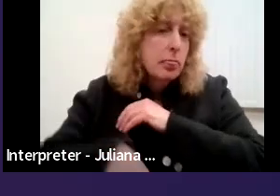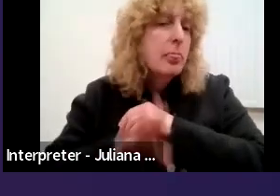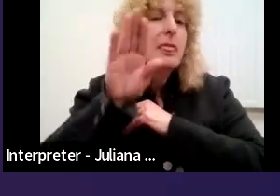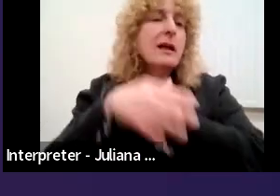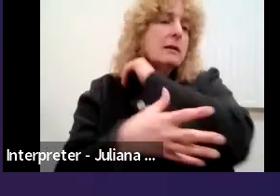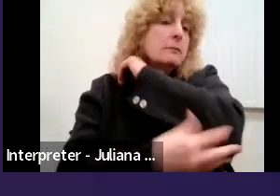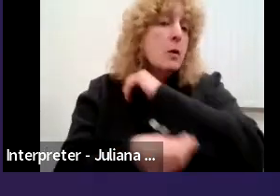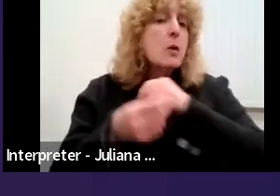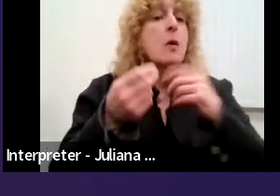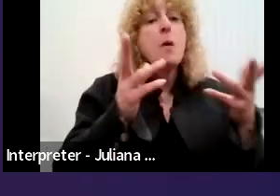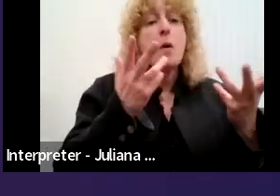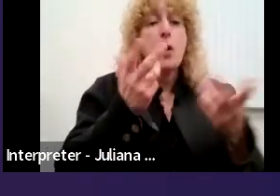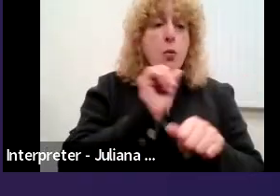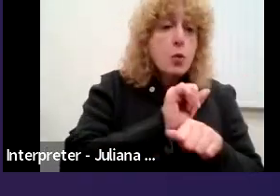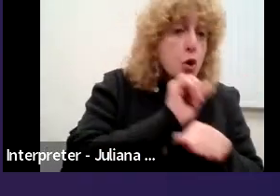people in the kitchen cooking.